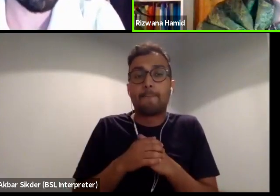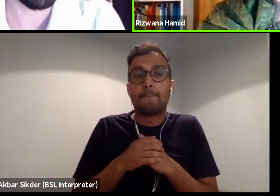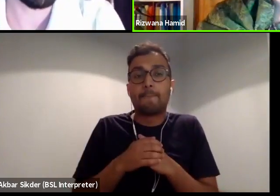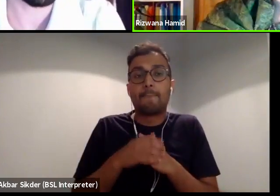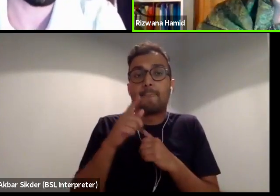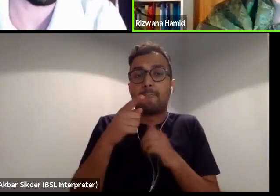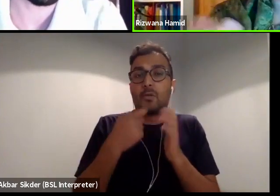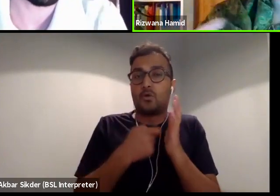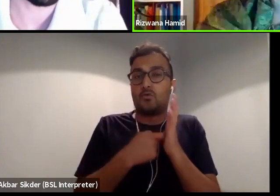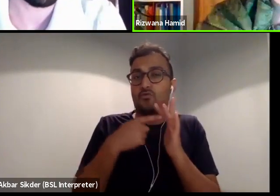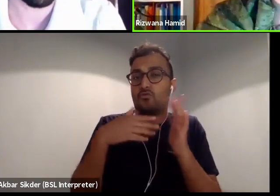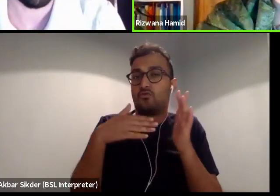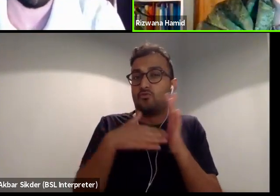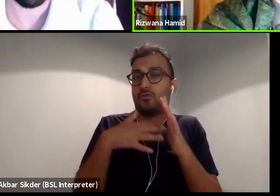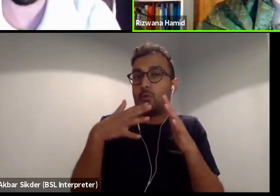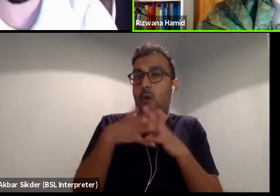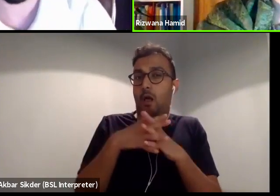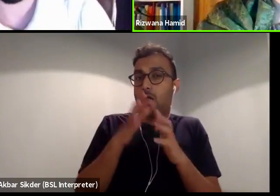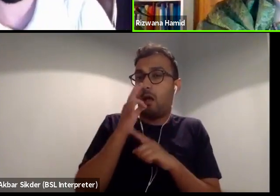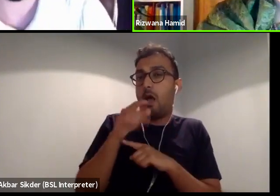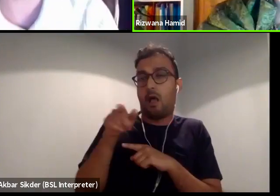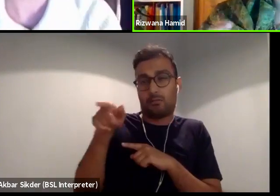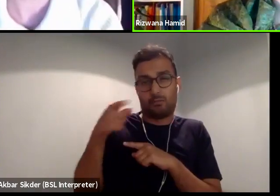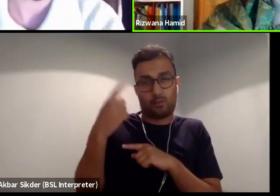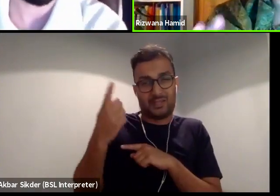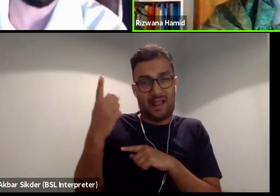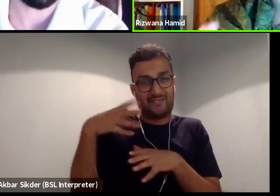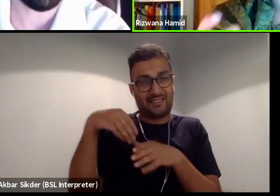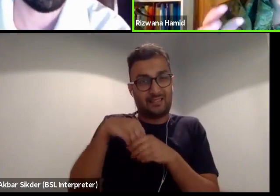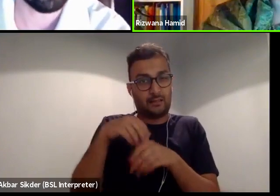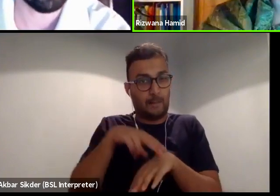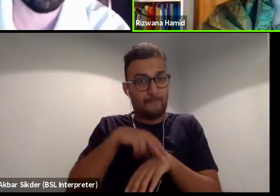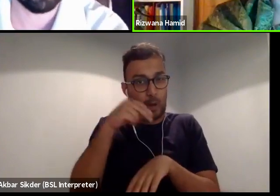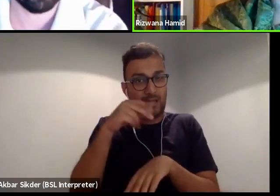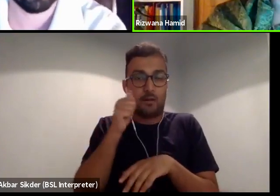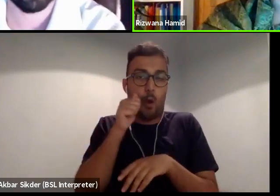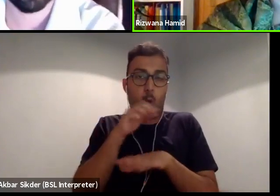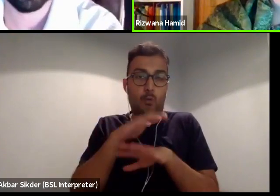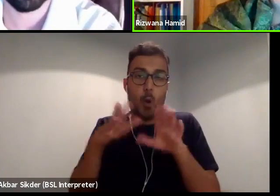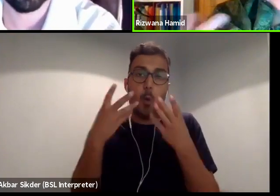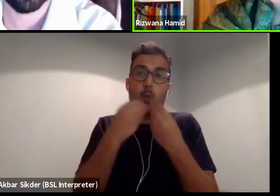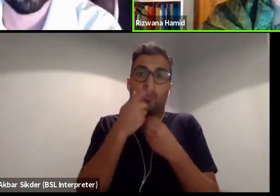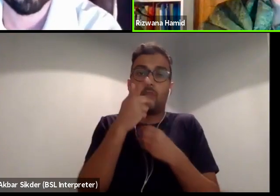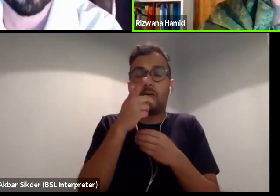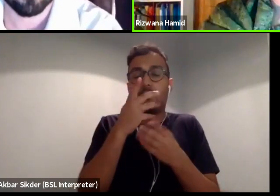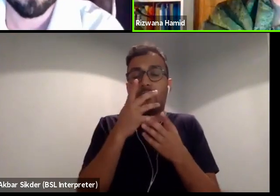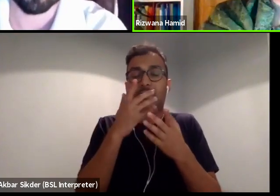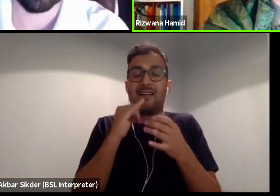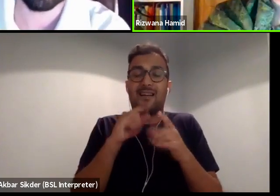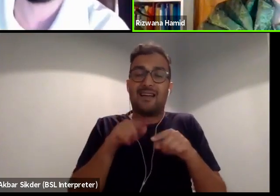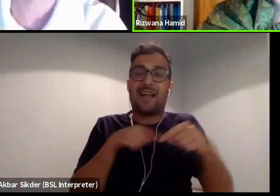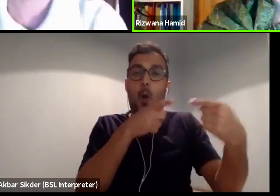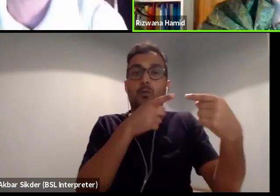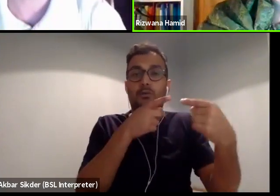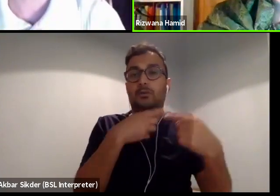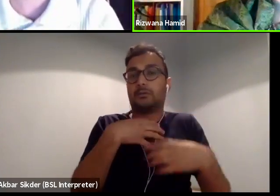and granted you're not with the counterterrorism police, but have you noticed discrepancies in the way that the police